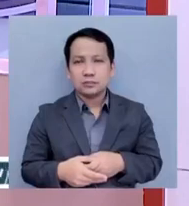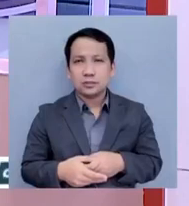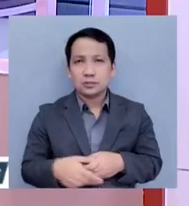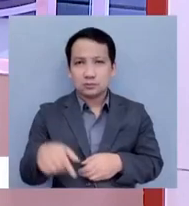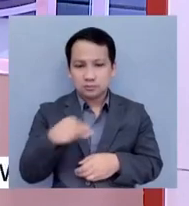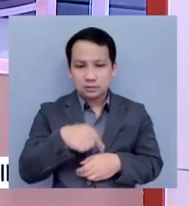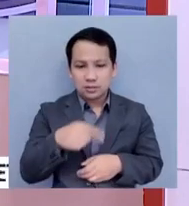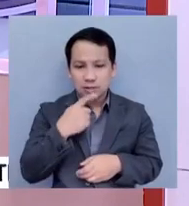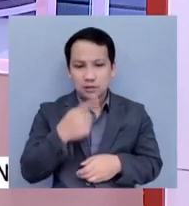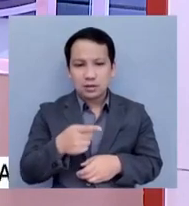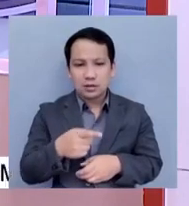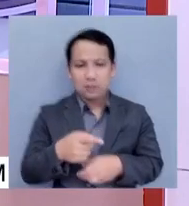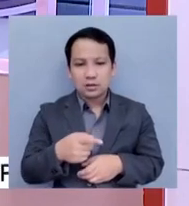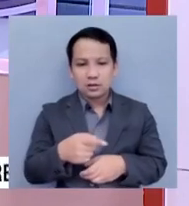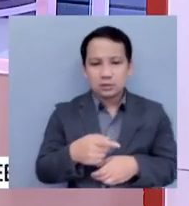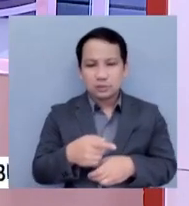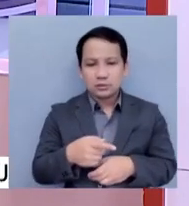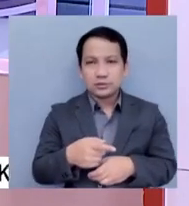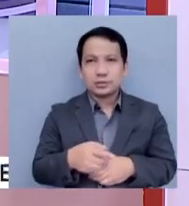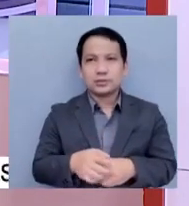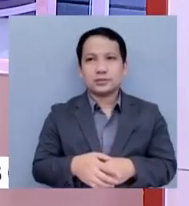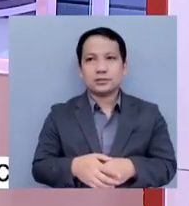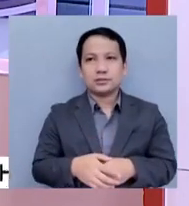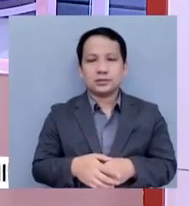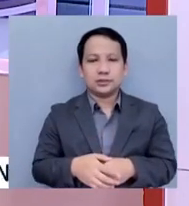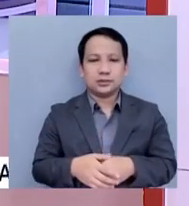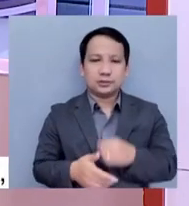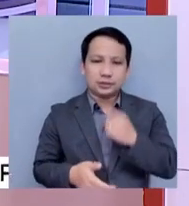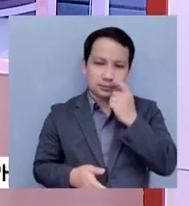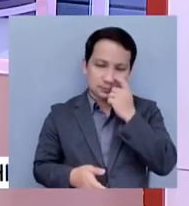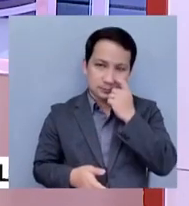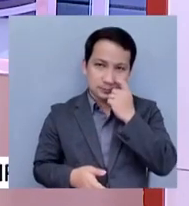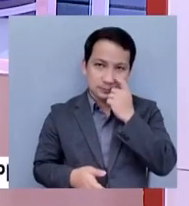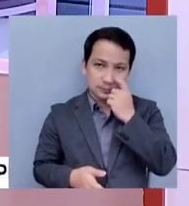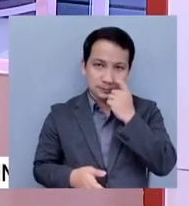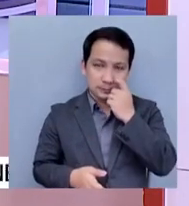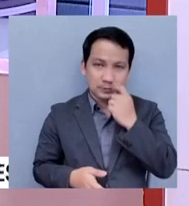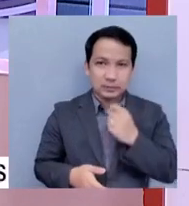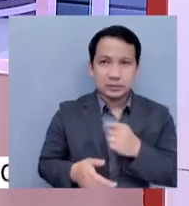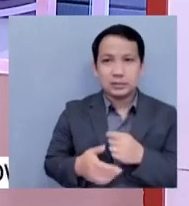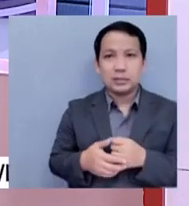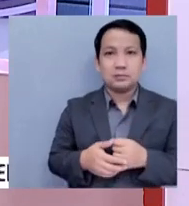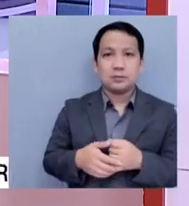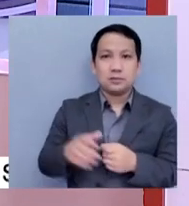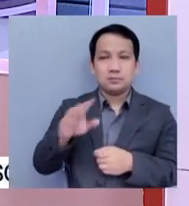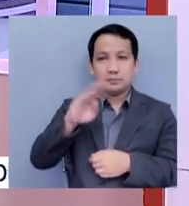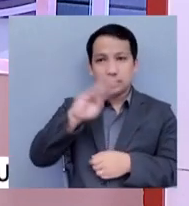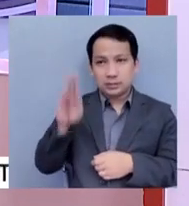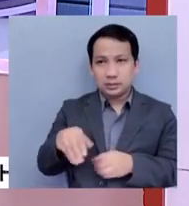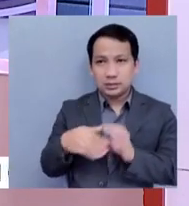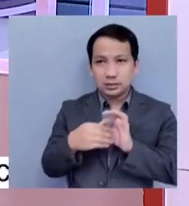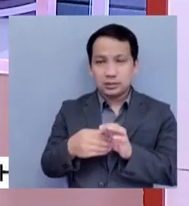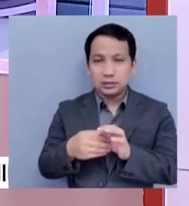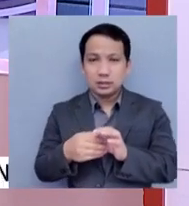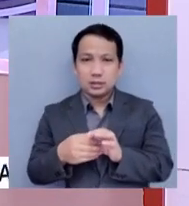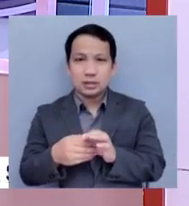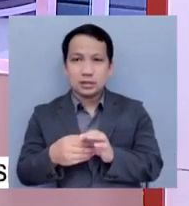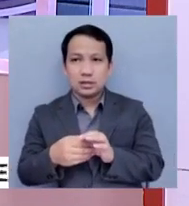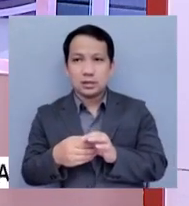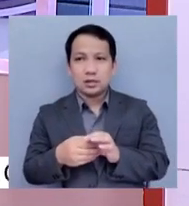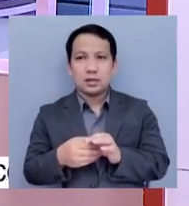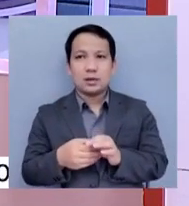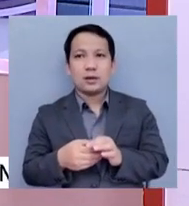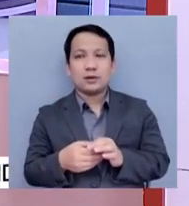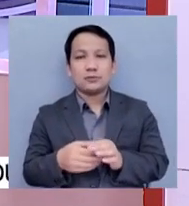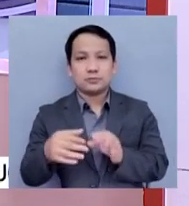More twists and turns in the alleged cover-up in a massive drug bust in Manila last year, uncovered by a House panel. Now, in